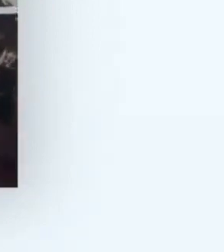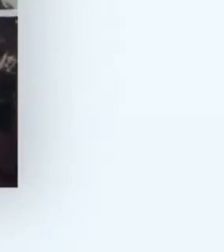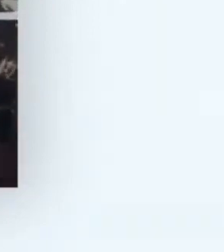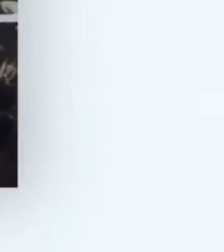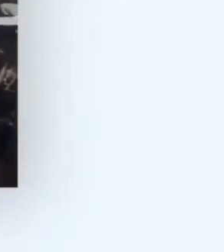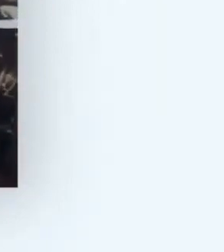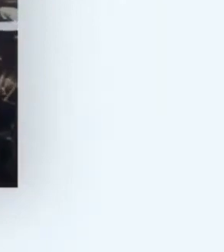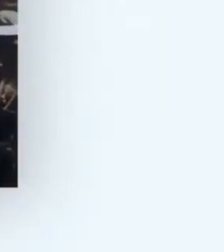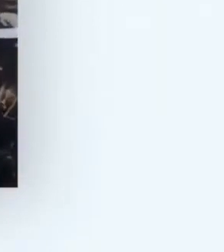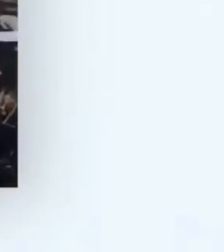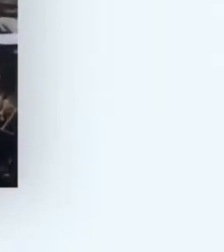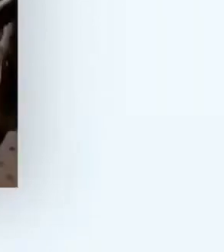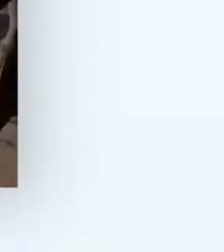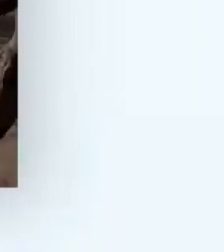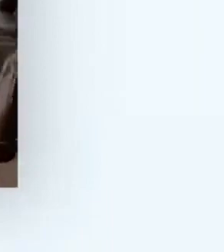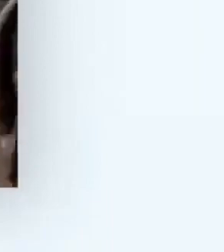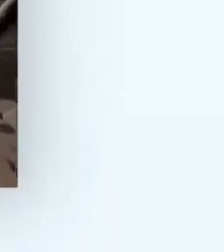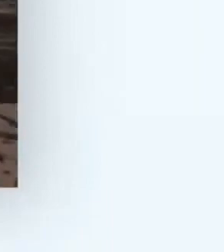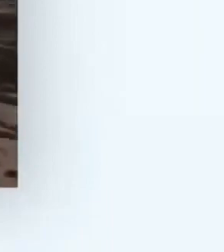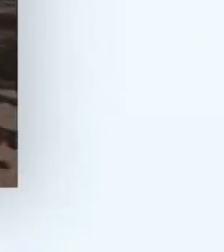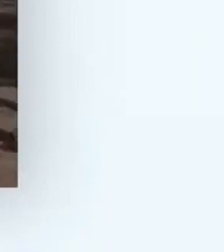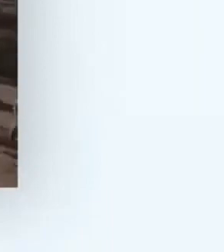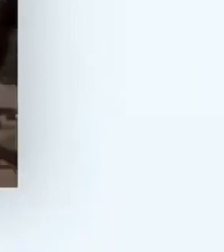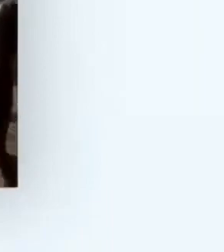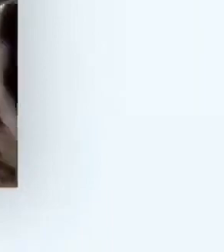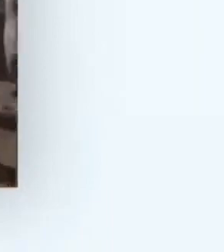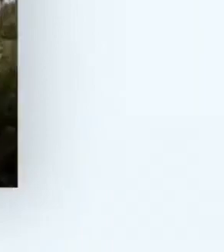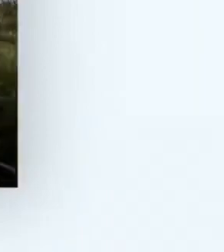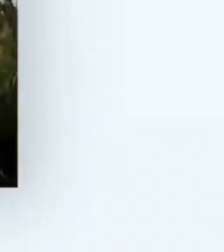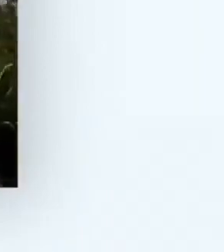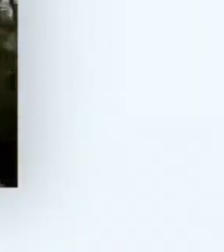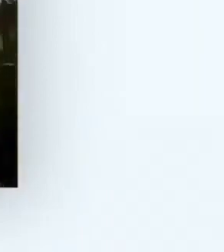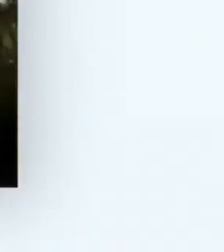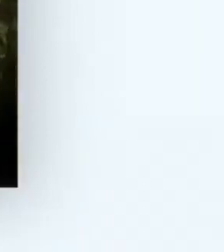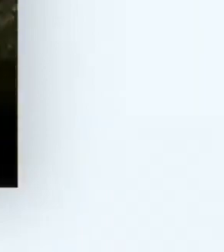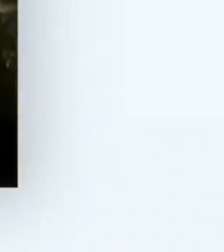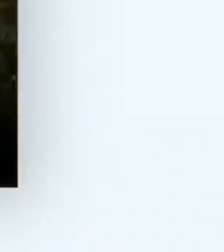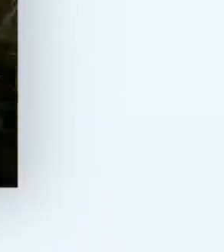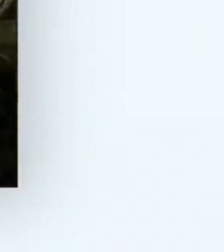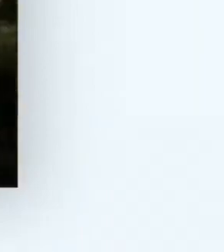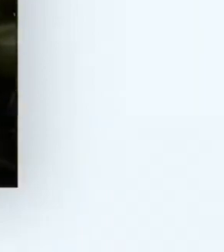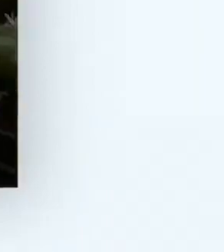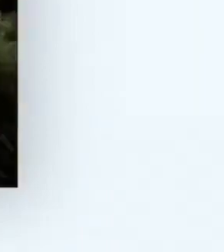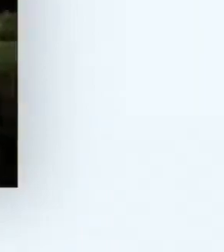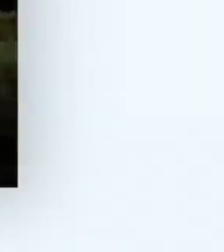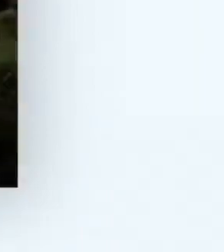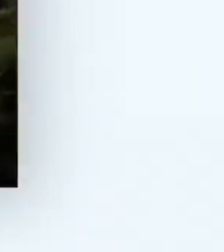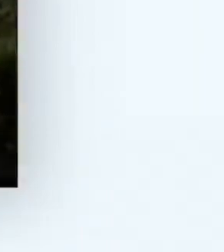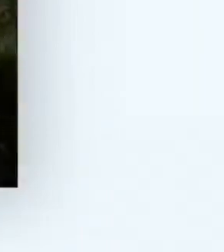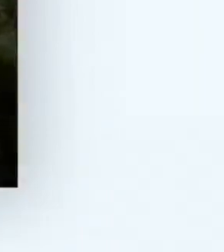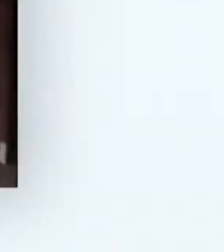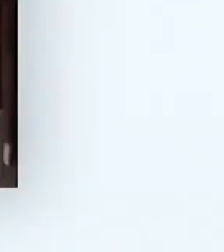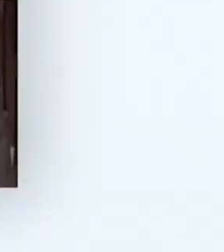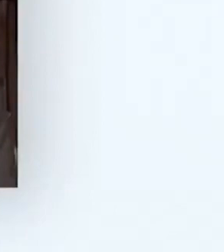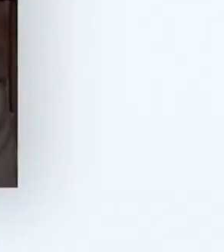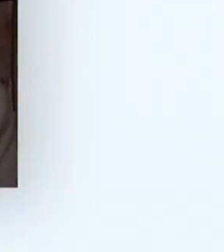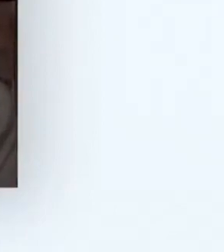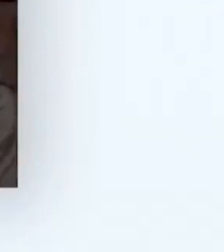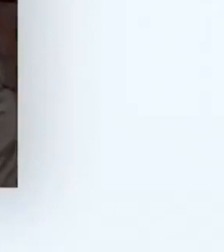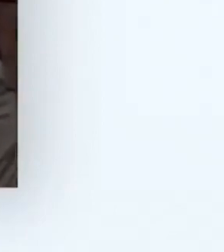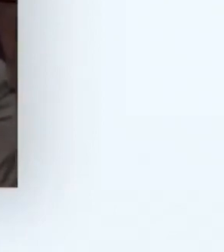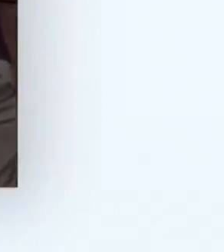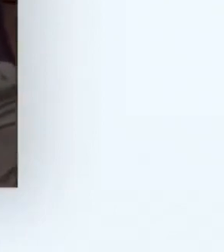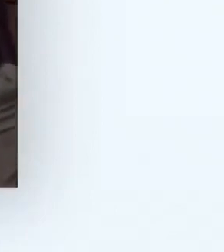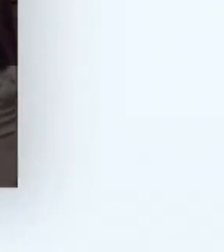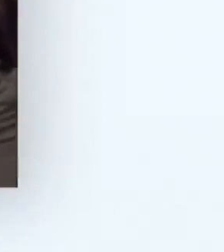rebuilding and a world pushing forward despite great imperfection. Each day closer